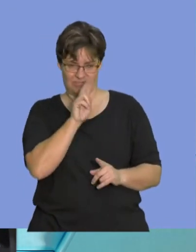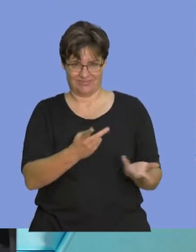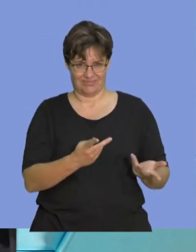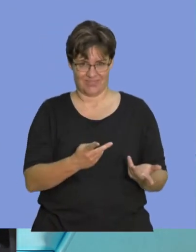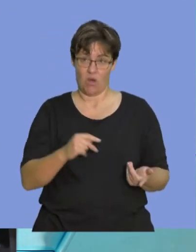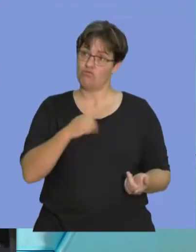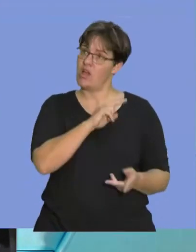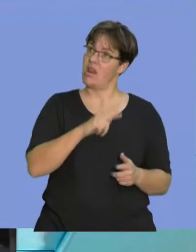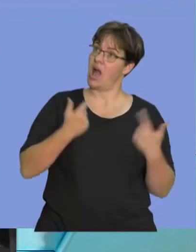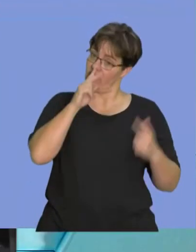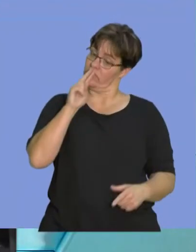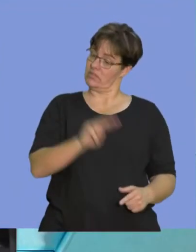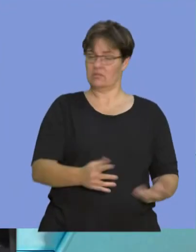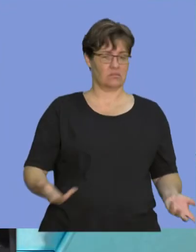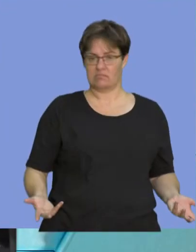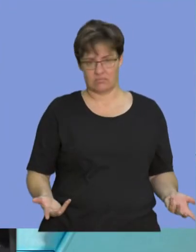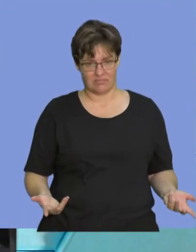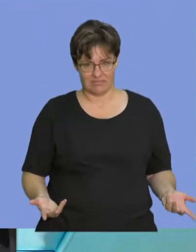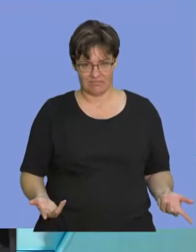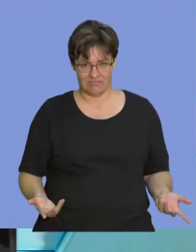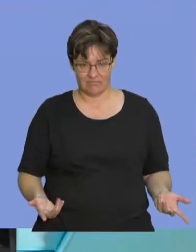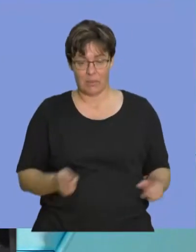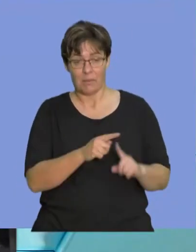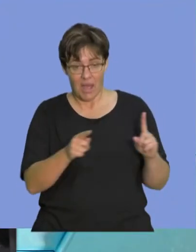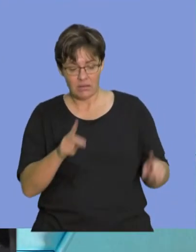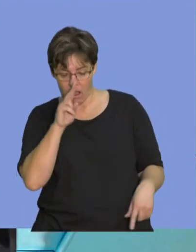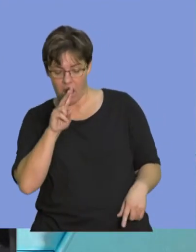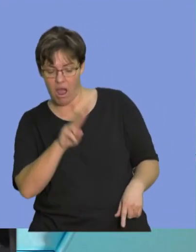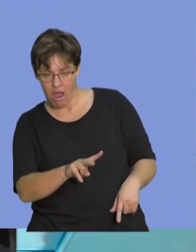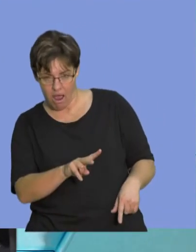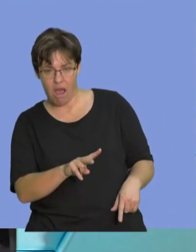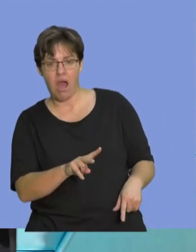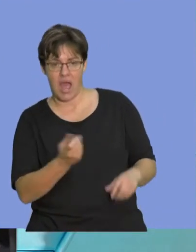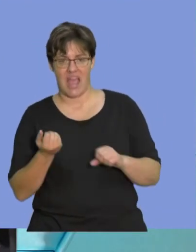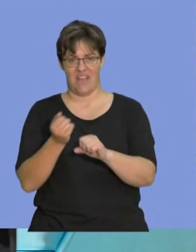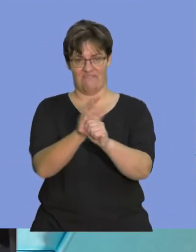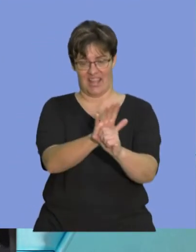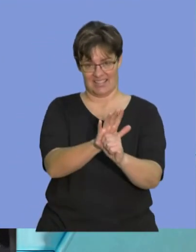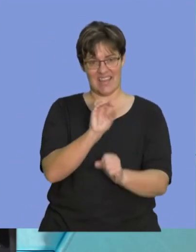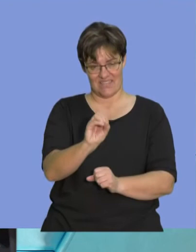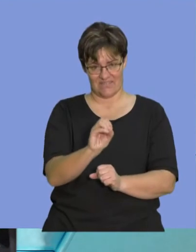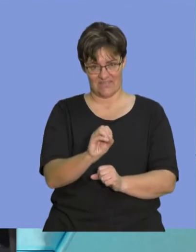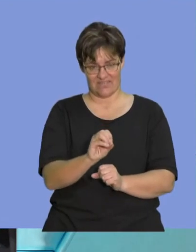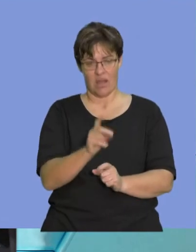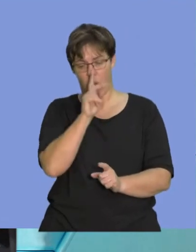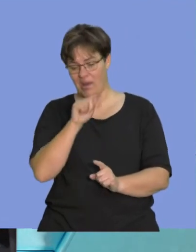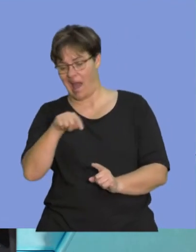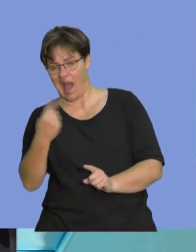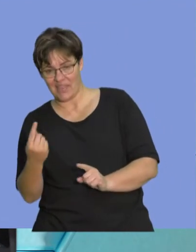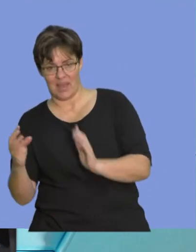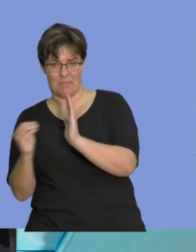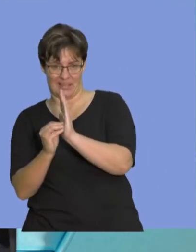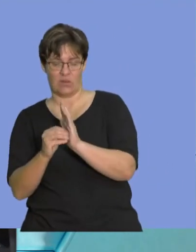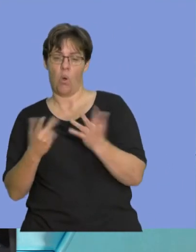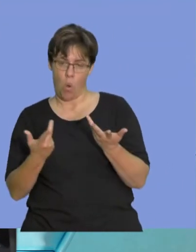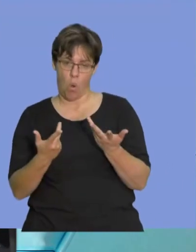okay? They do not exist in real life. So we can't see the magnetic field, but we can actually observe the effect of a magnetic field